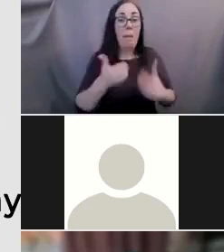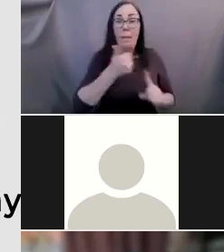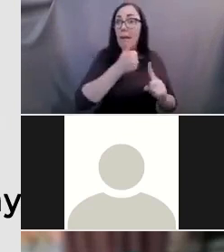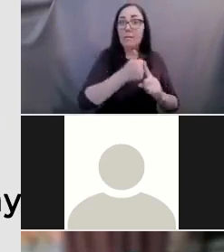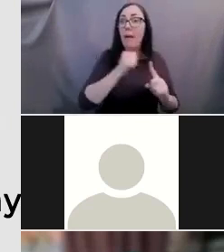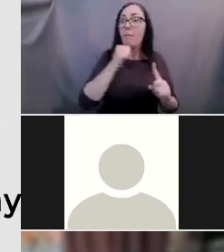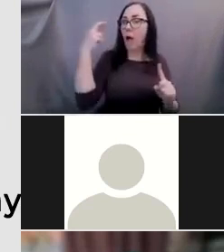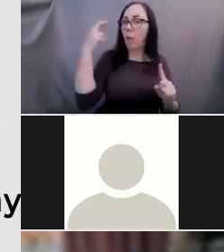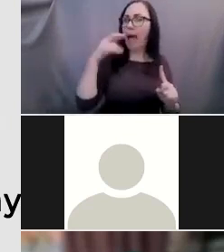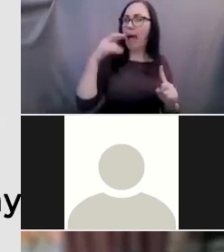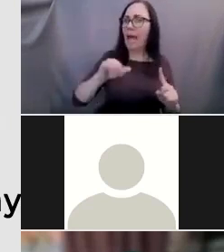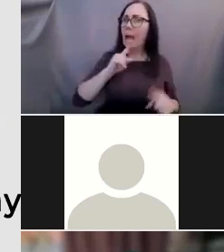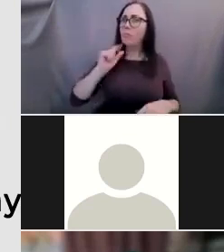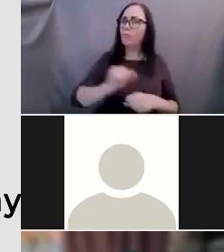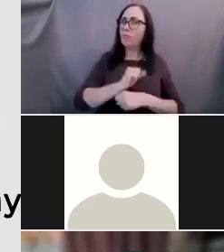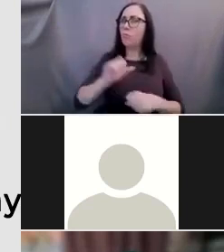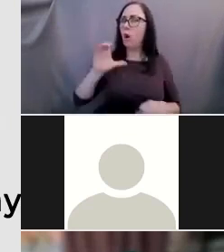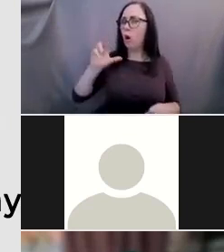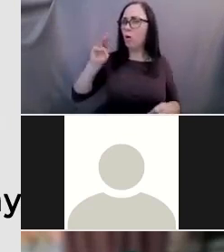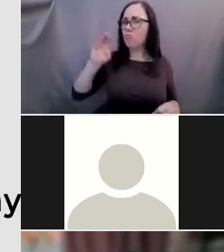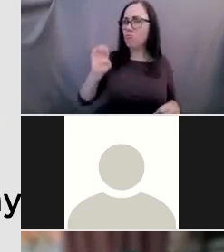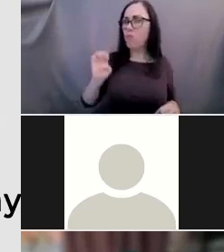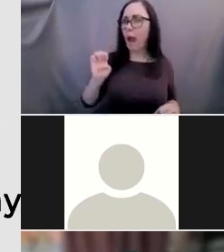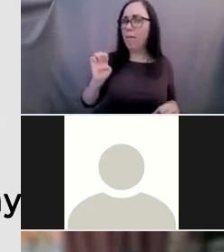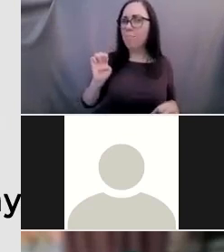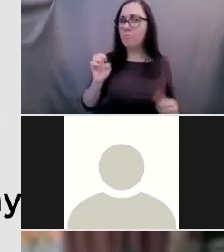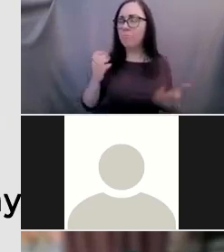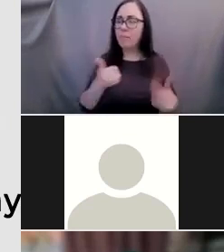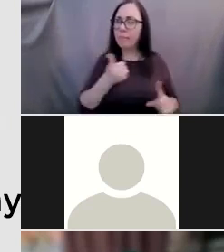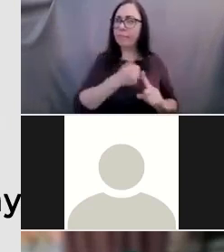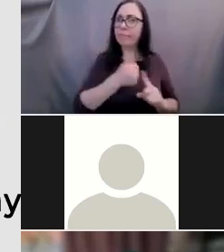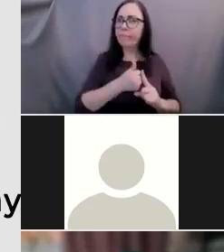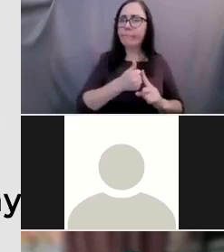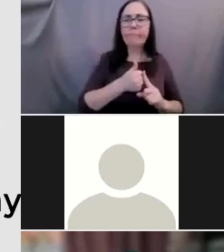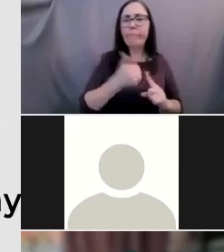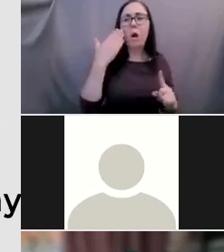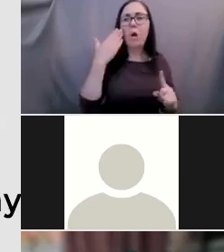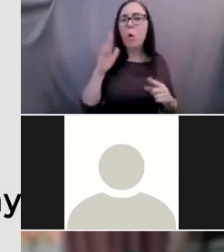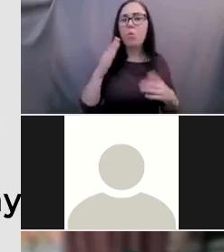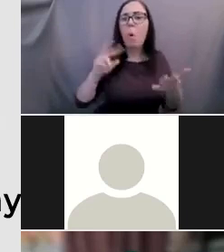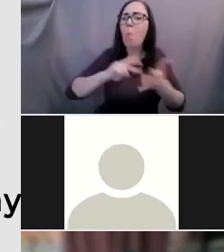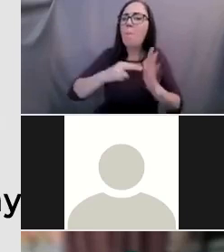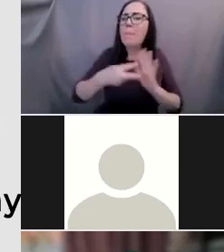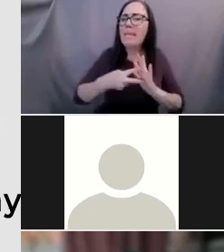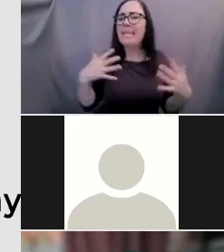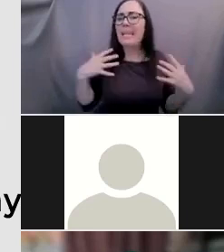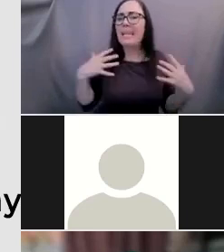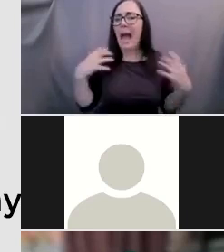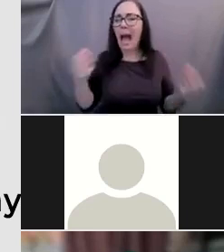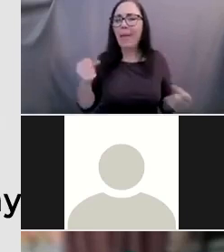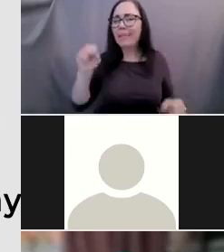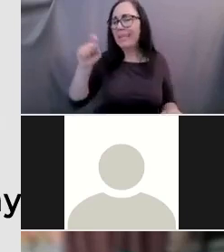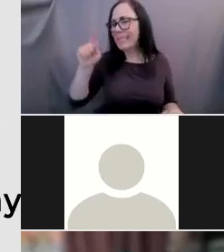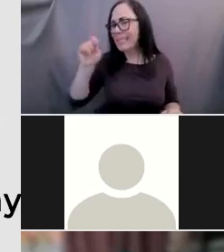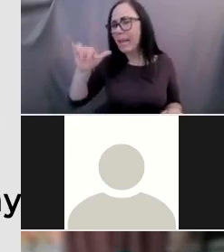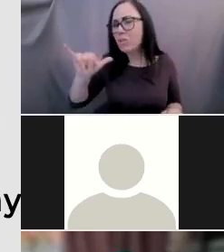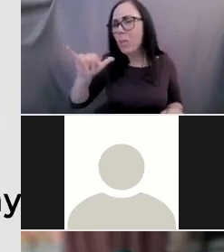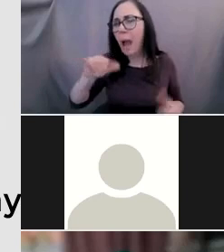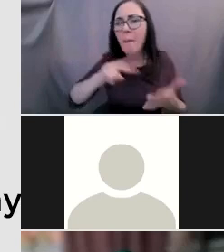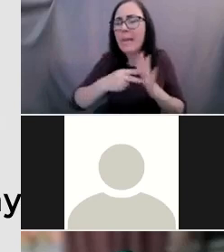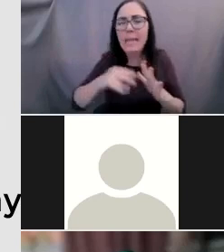a lack of knowledge about healthy sexuality in general. They may have language